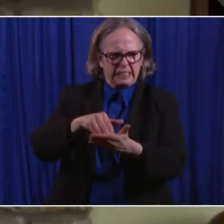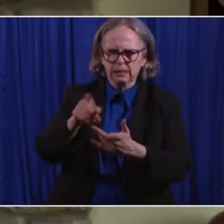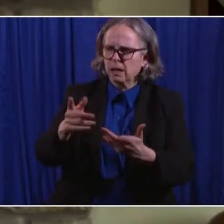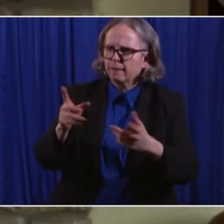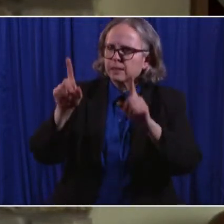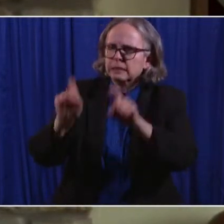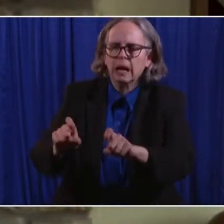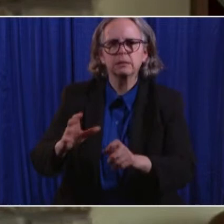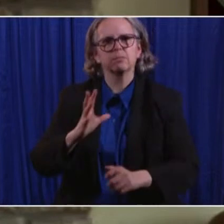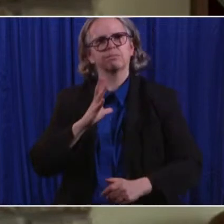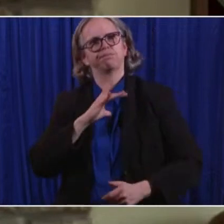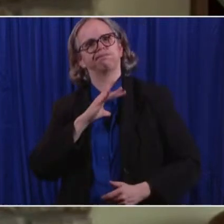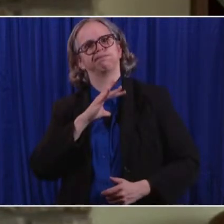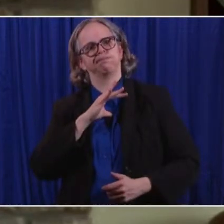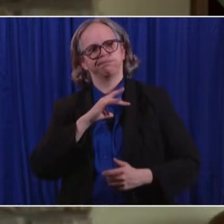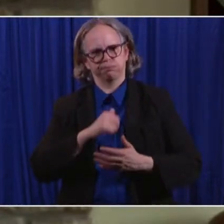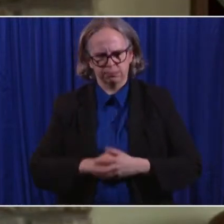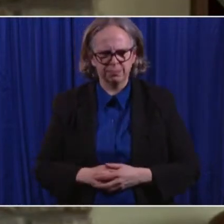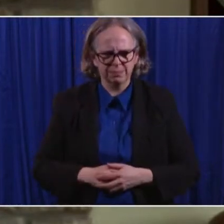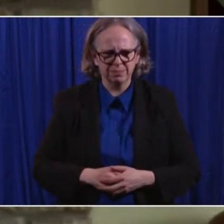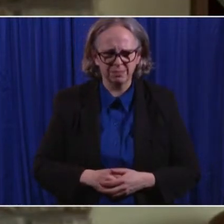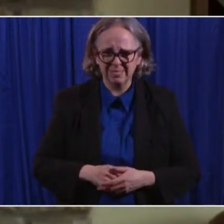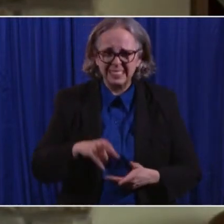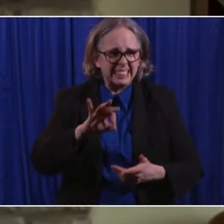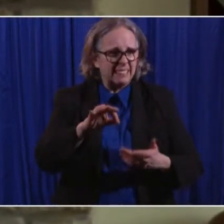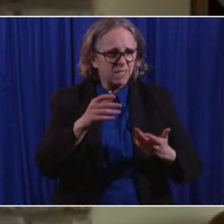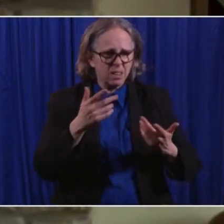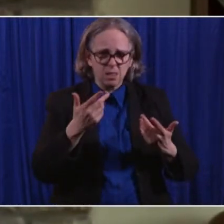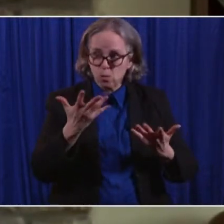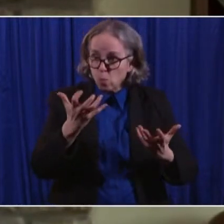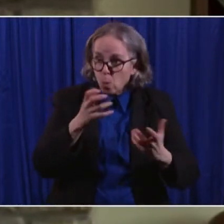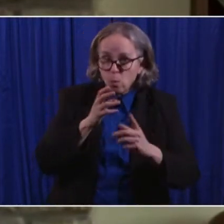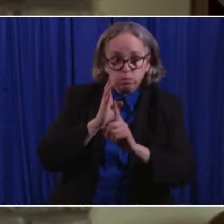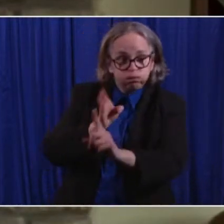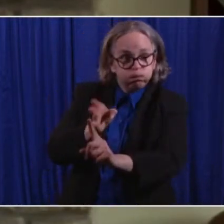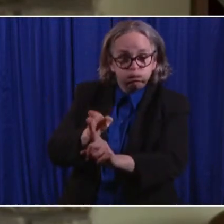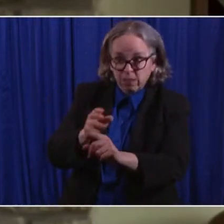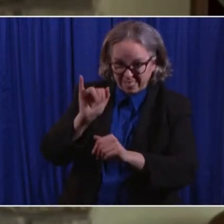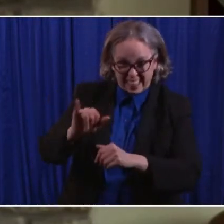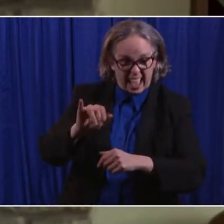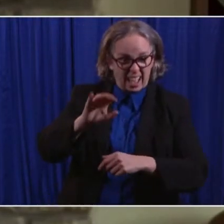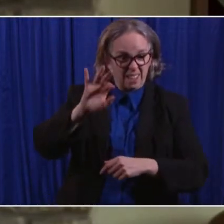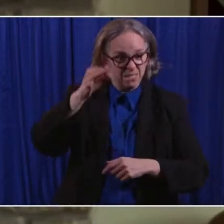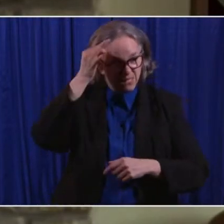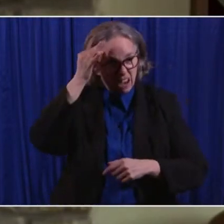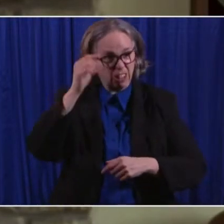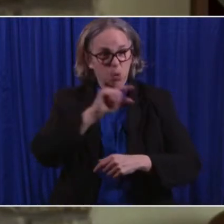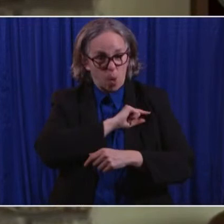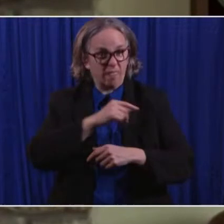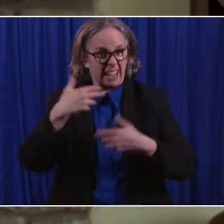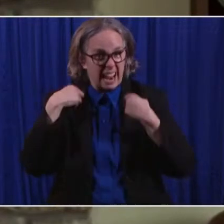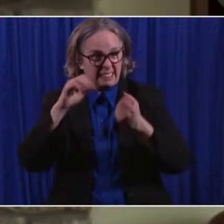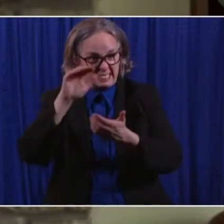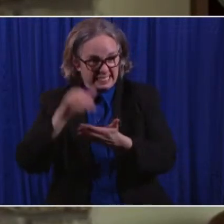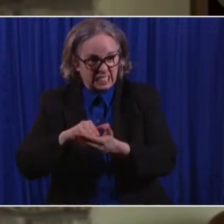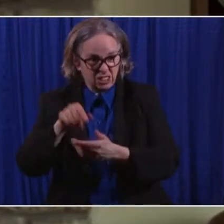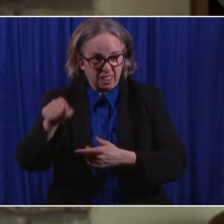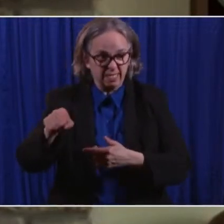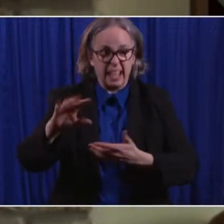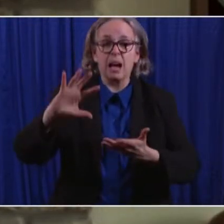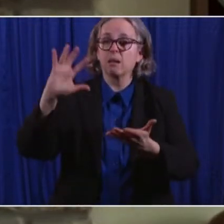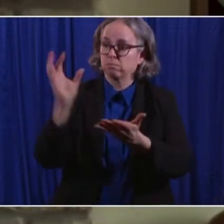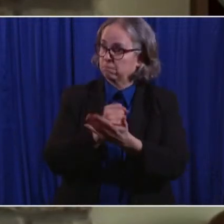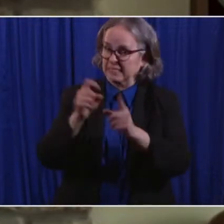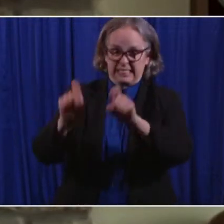federally qualified health center, you can get a test there. Second, local health departments.